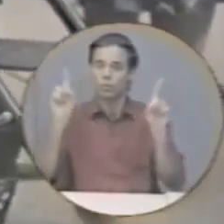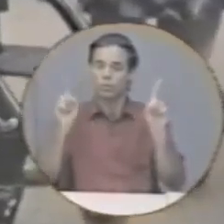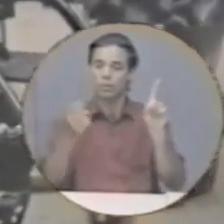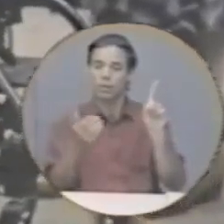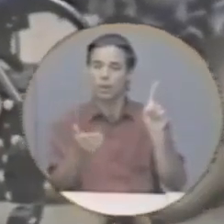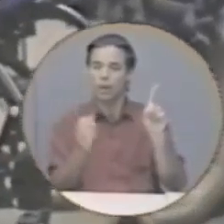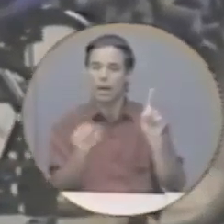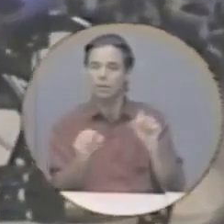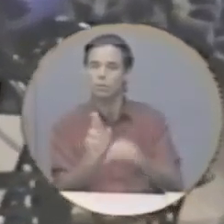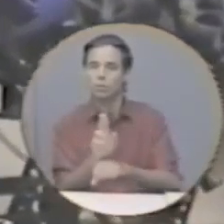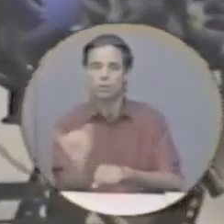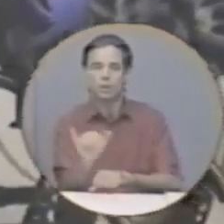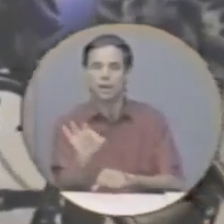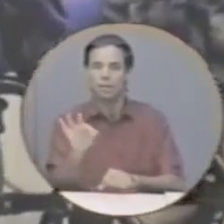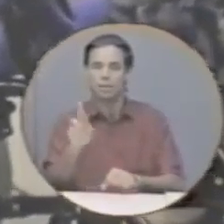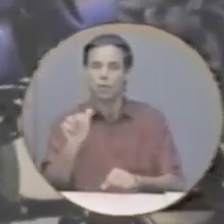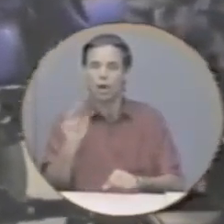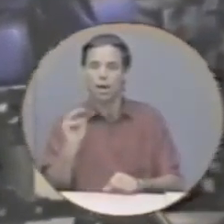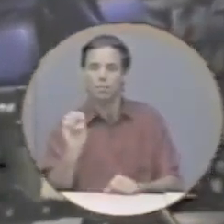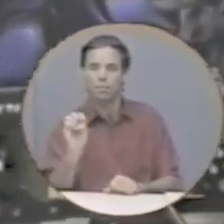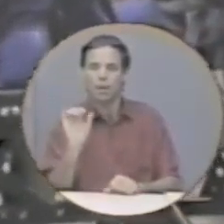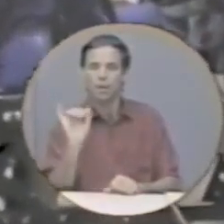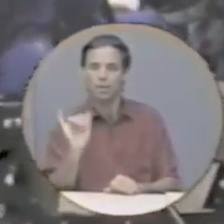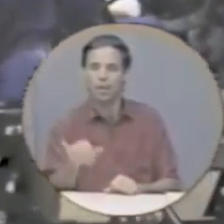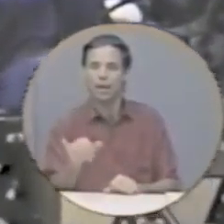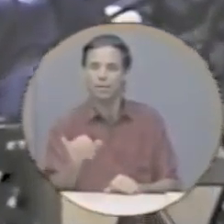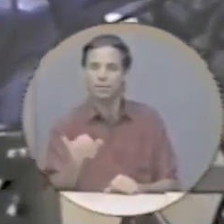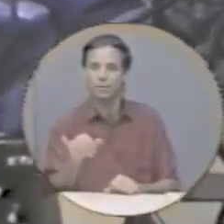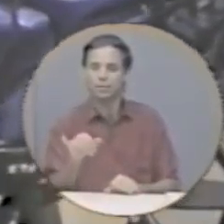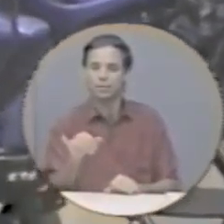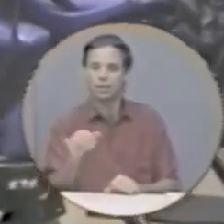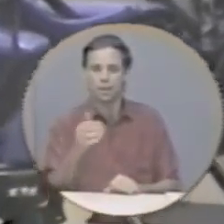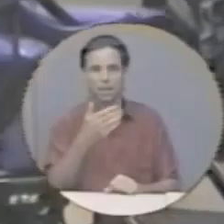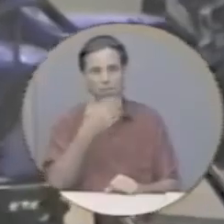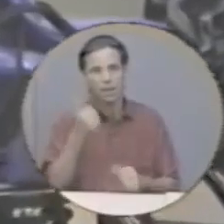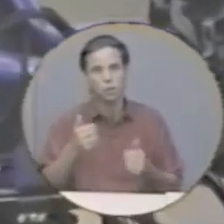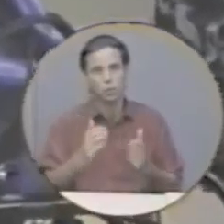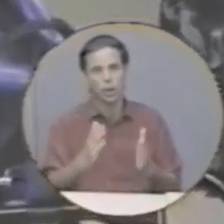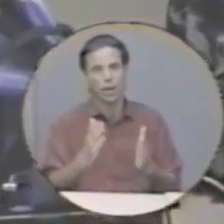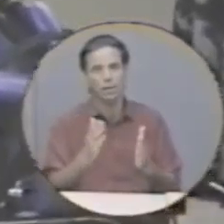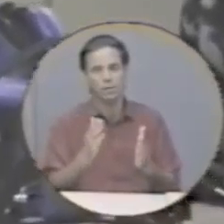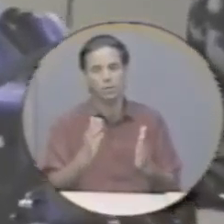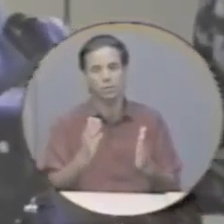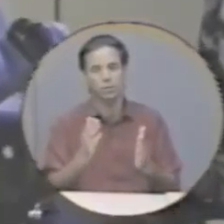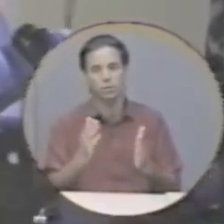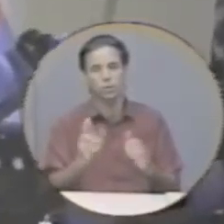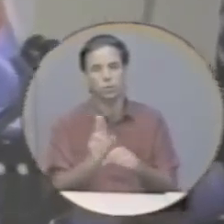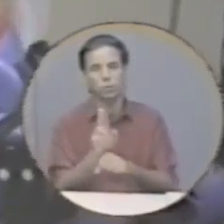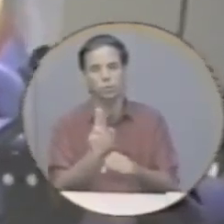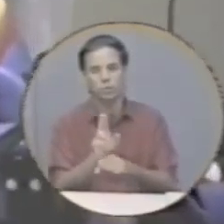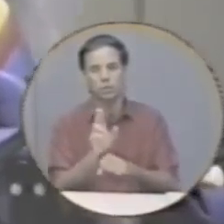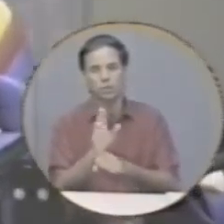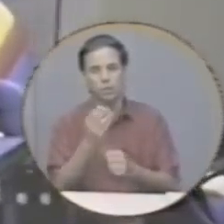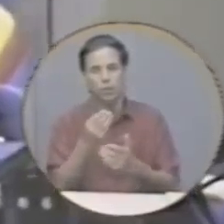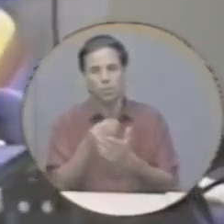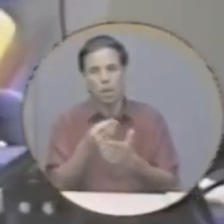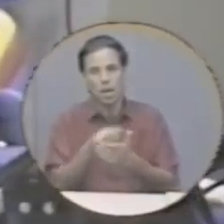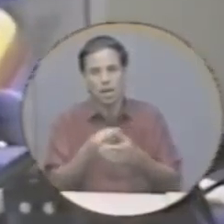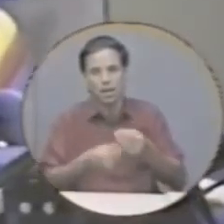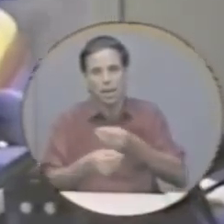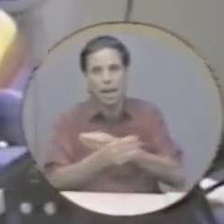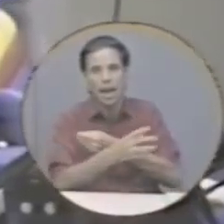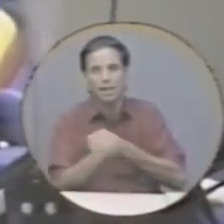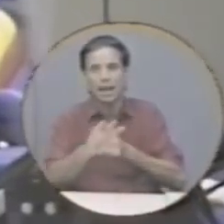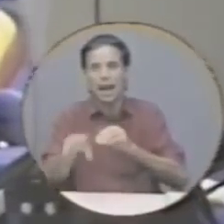is use the same frame, which is a cost-effective way of using a product, and then putting in a stroller